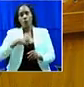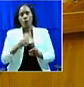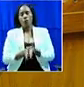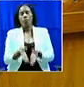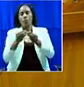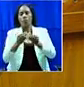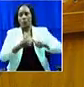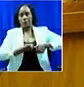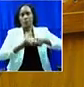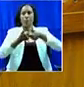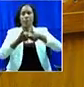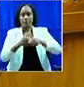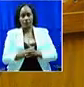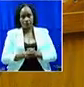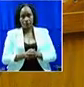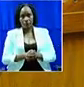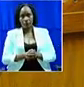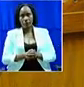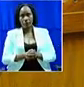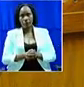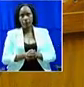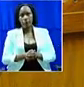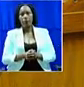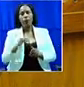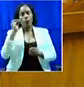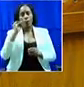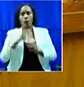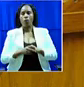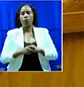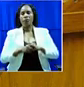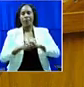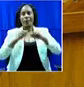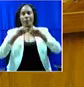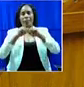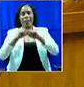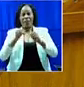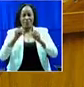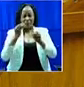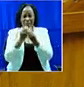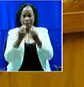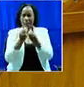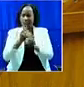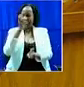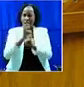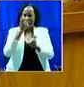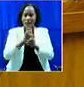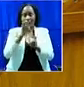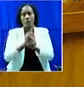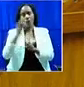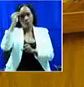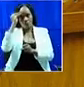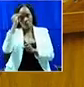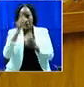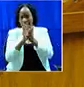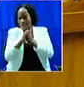As even the darkest of clouds has a silver lining, we need to see this moment